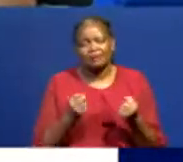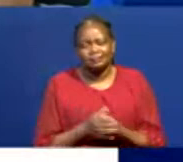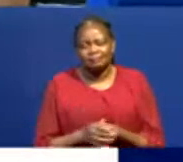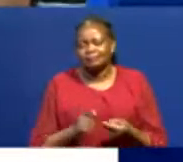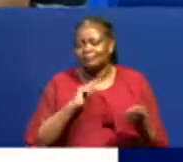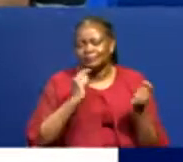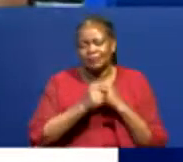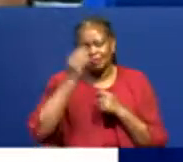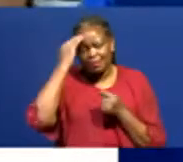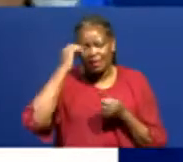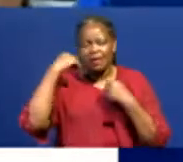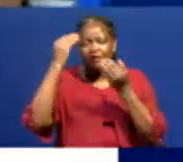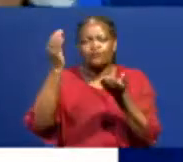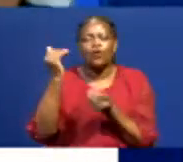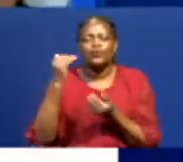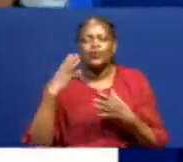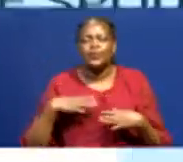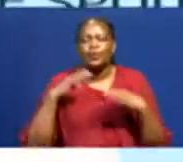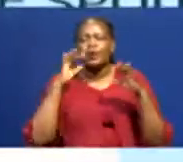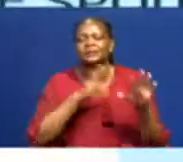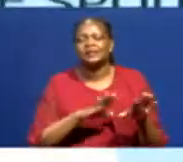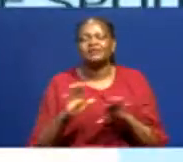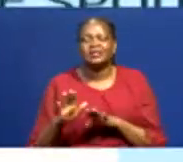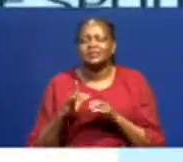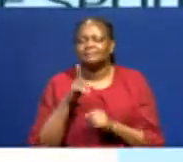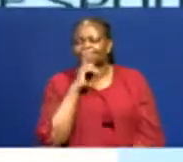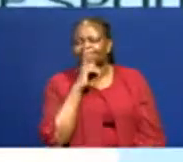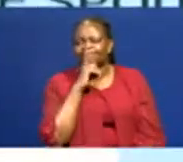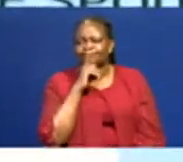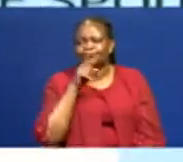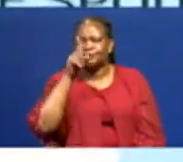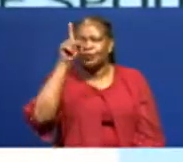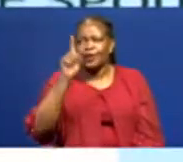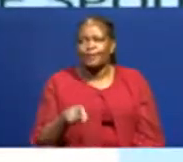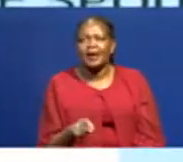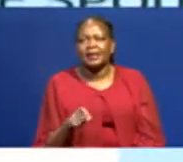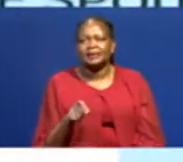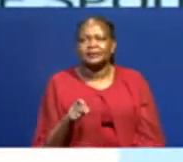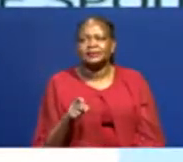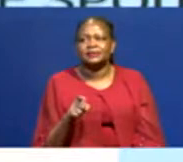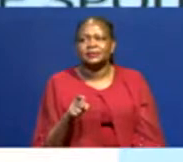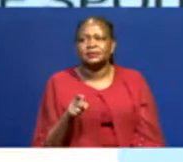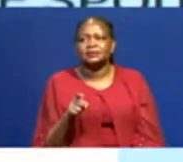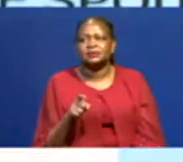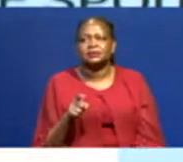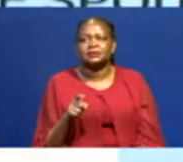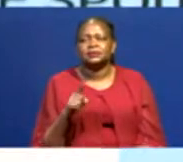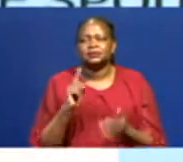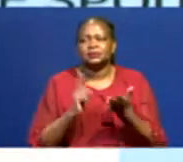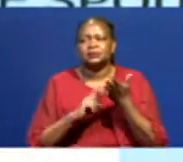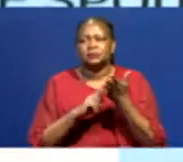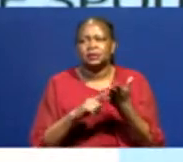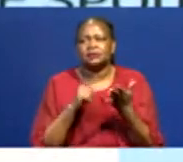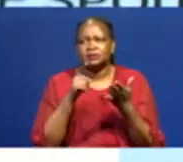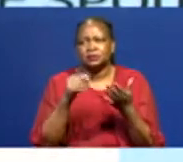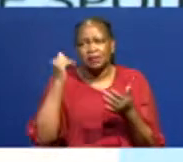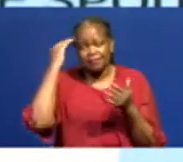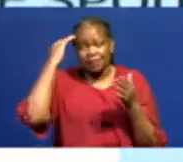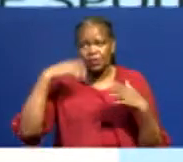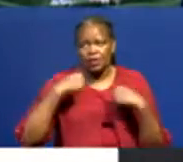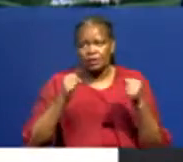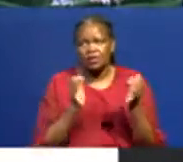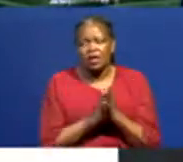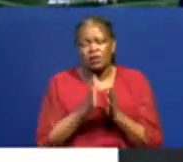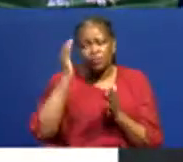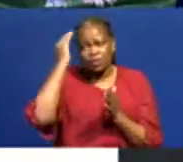and offer hopes to those who are struggling silently. We must come to a place where we discuss this mental health, and we